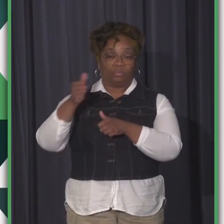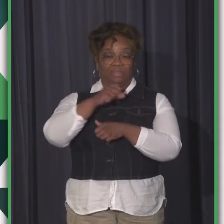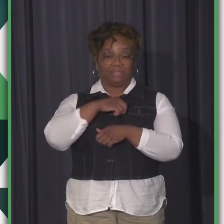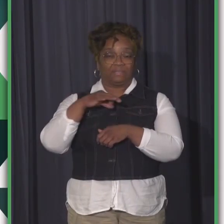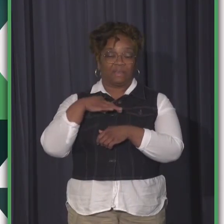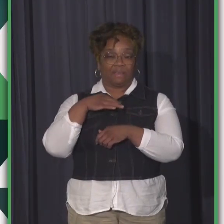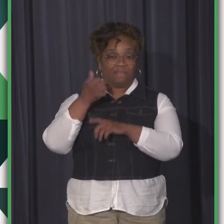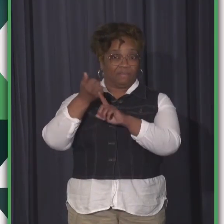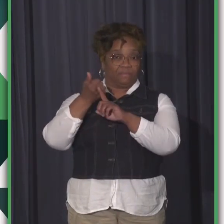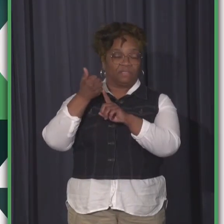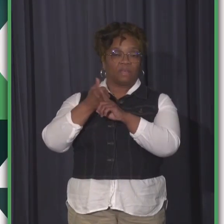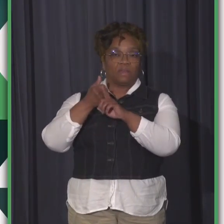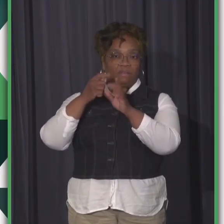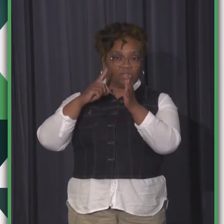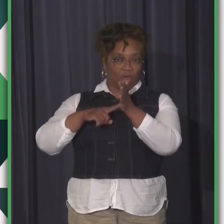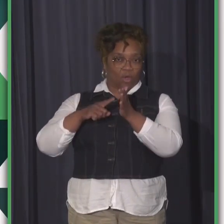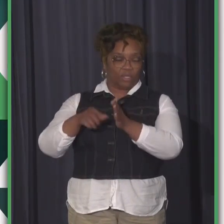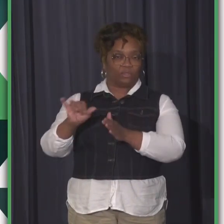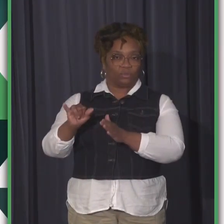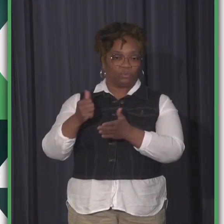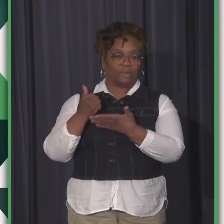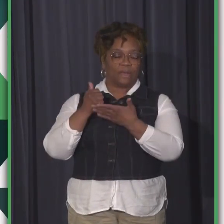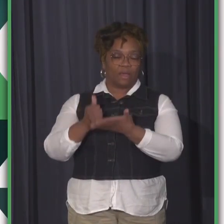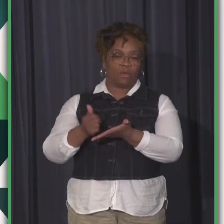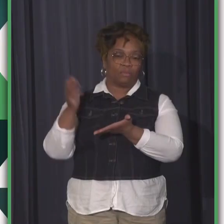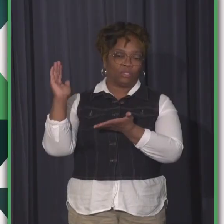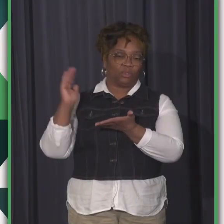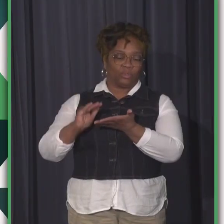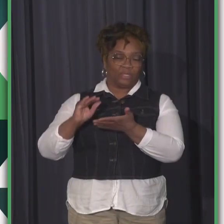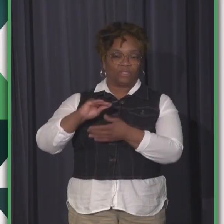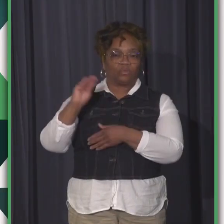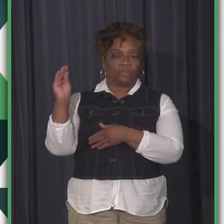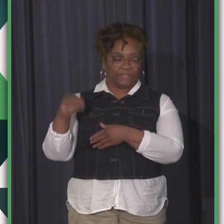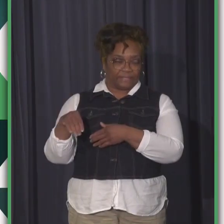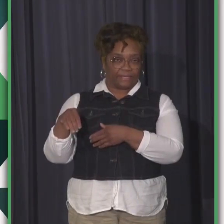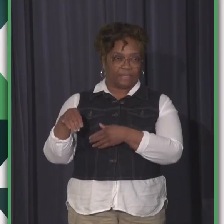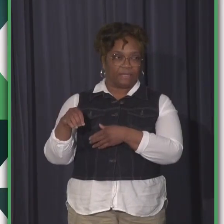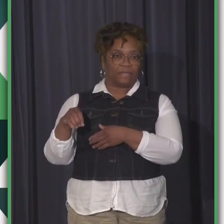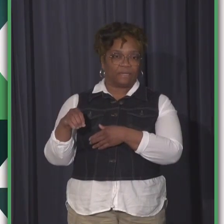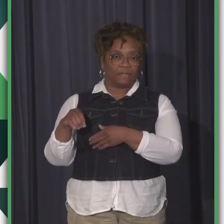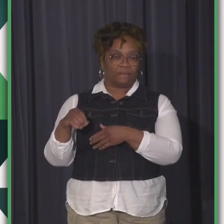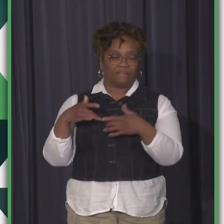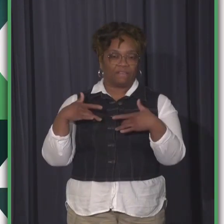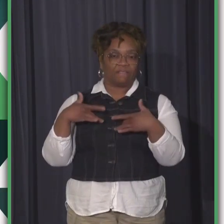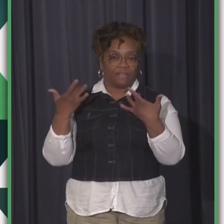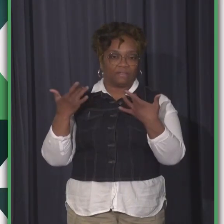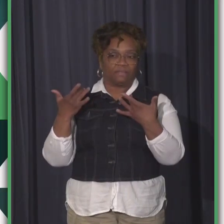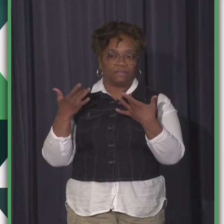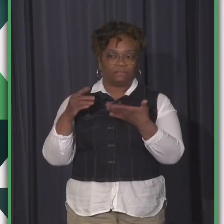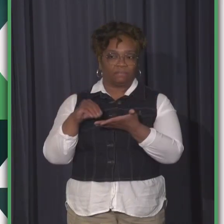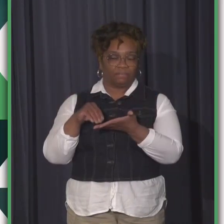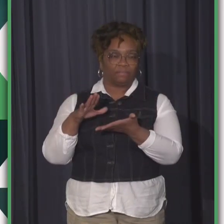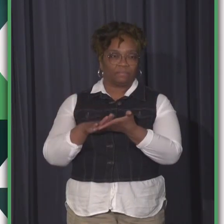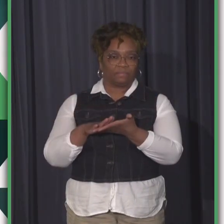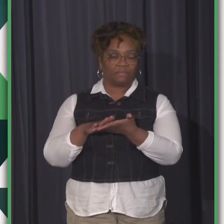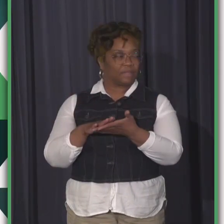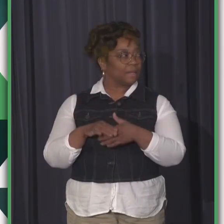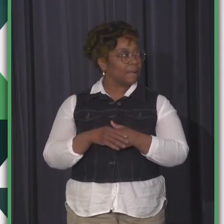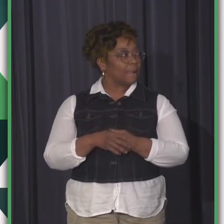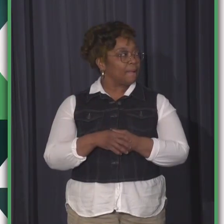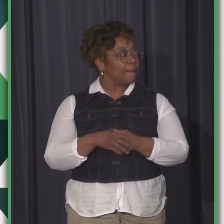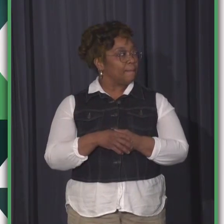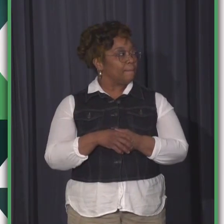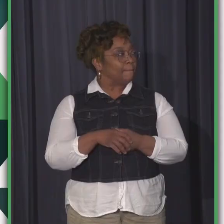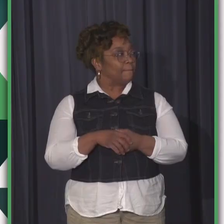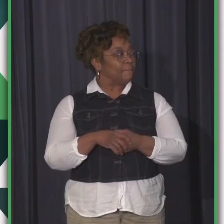camera audits. That's actually helped bring down the percentage in events captured. Yeah, well, I want you to hear